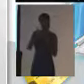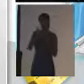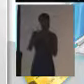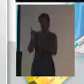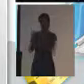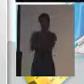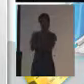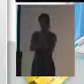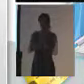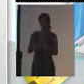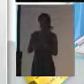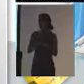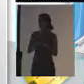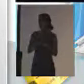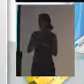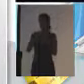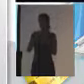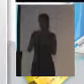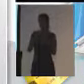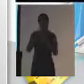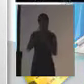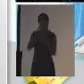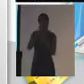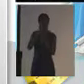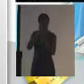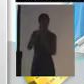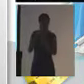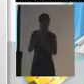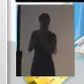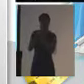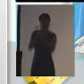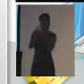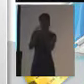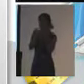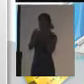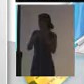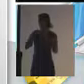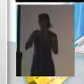called Lynx Motion Robot Scout, which has enough,